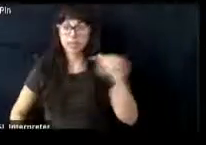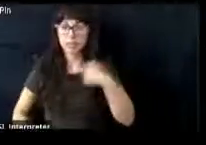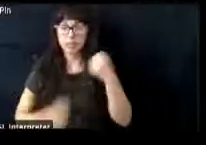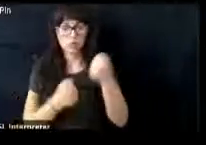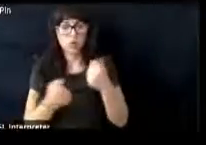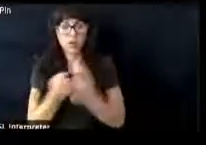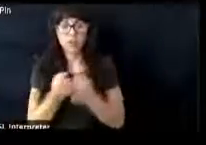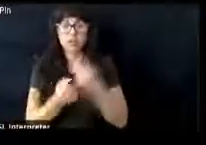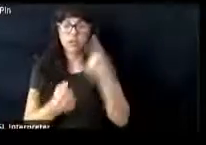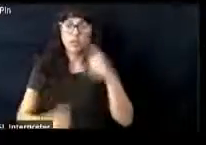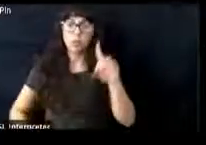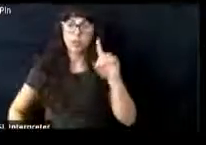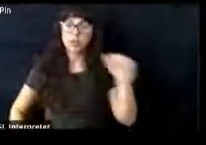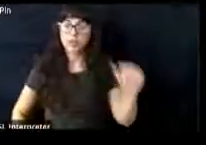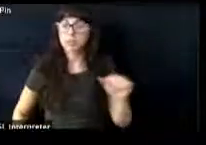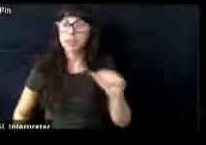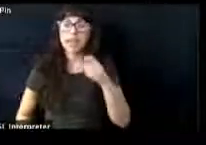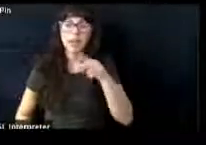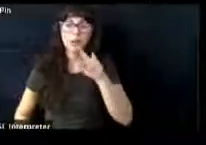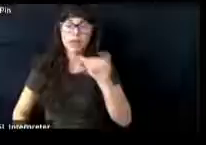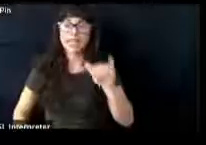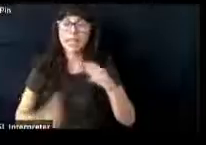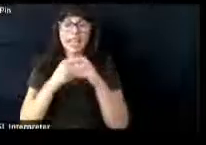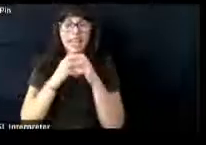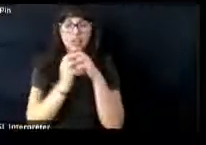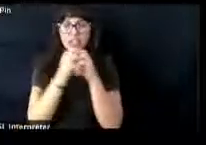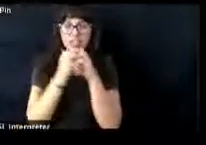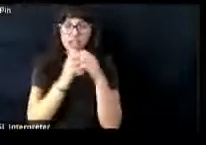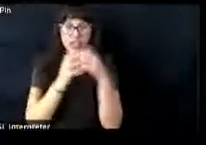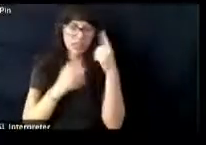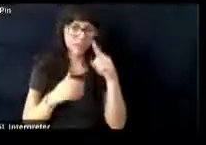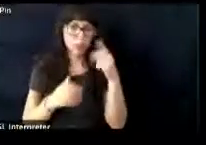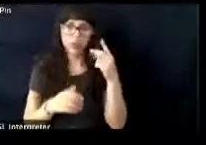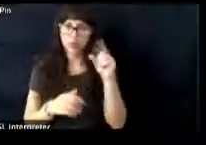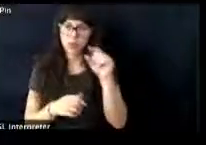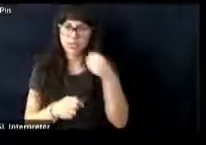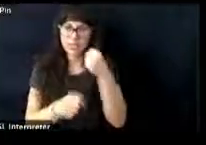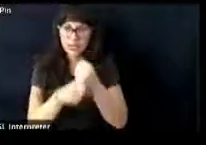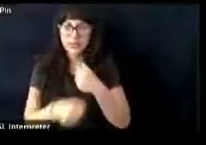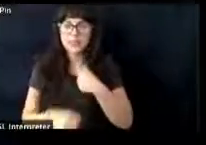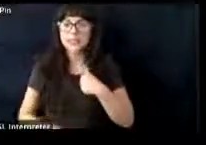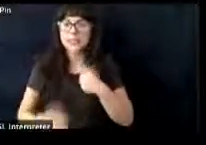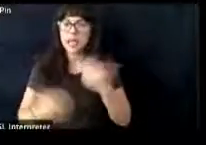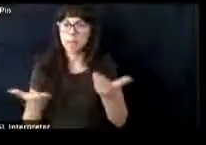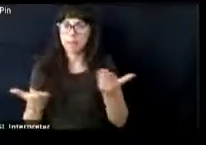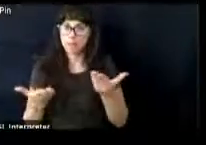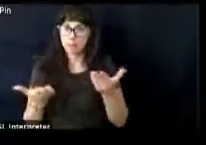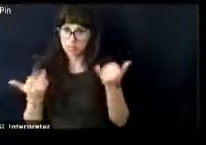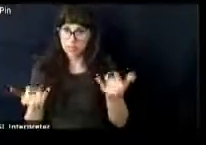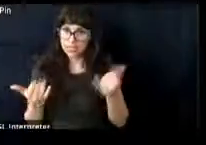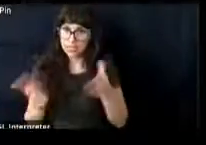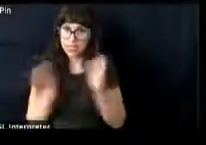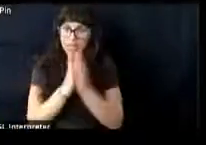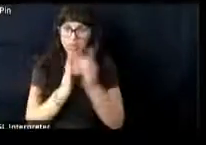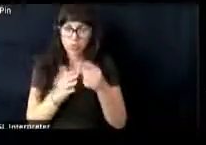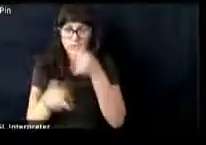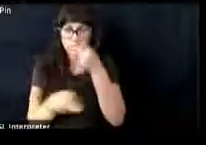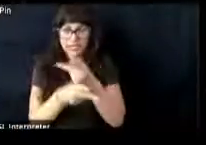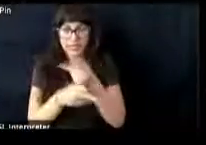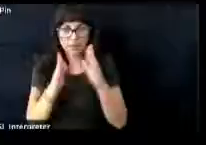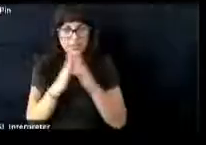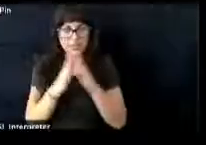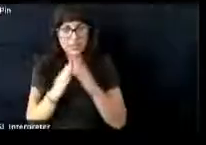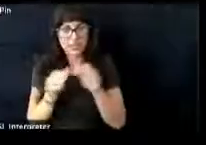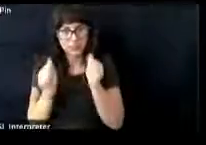disability equity and intersectionality for over 2 decades. I'm here today to ask that you keep our city together as much as